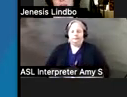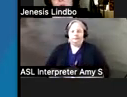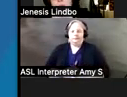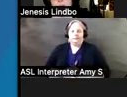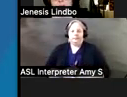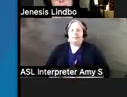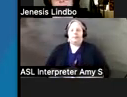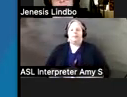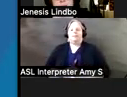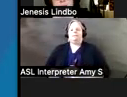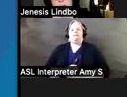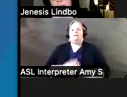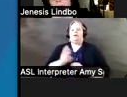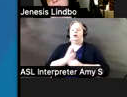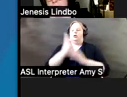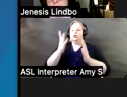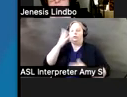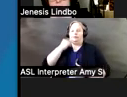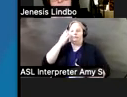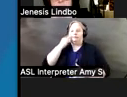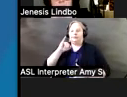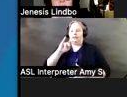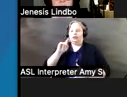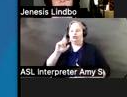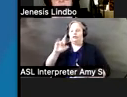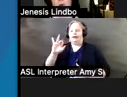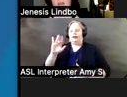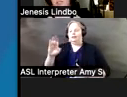Looking at user interface, so allowing for adjustments.